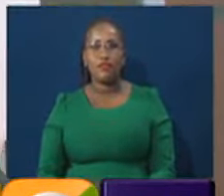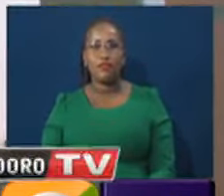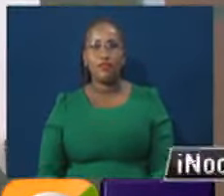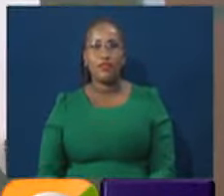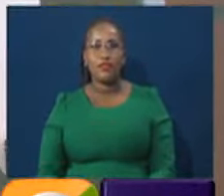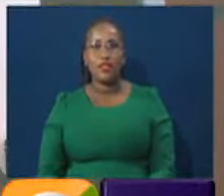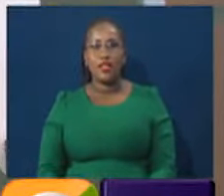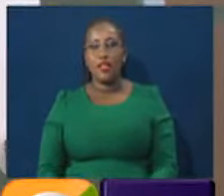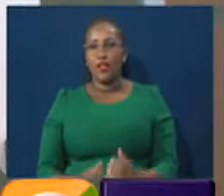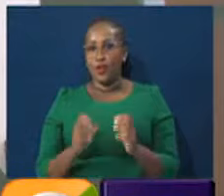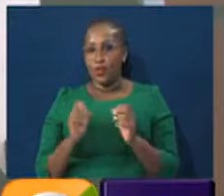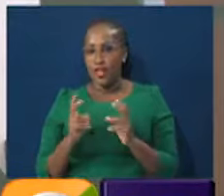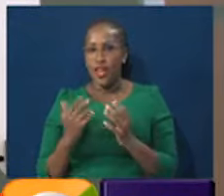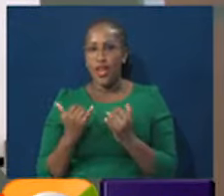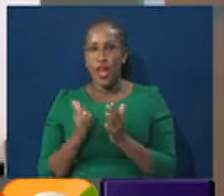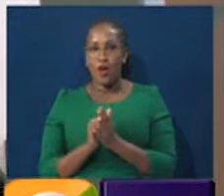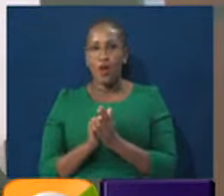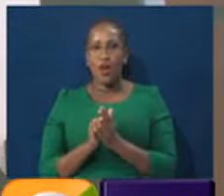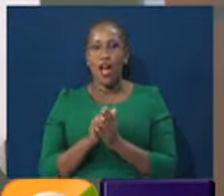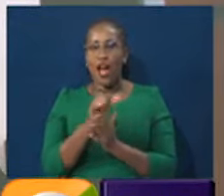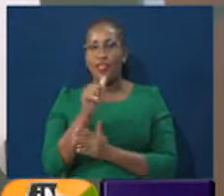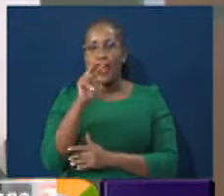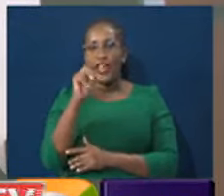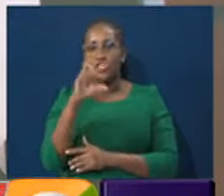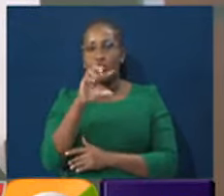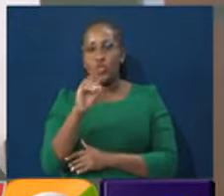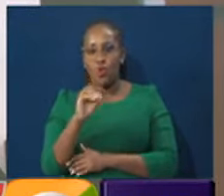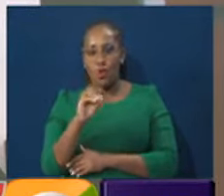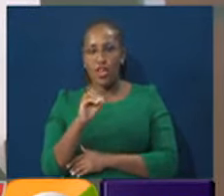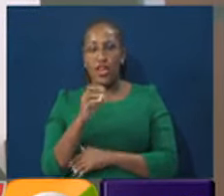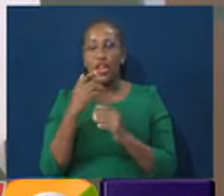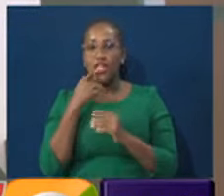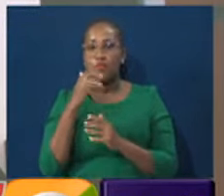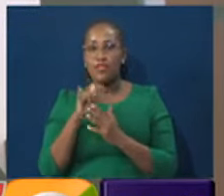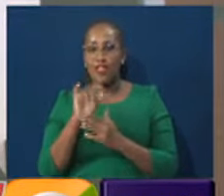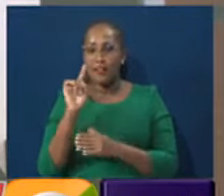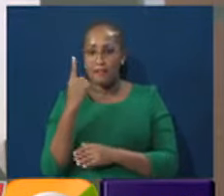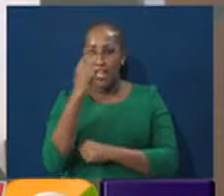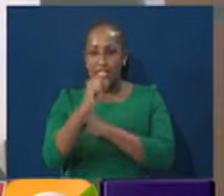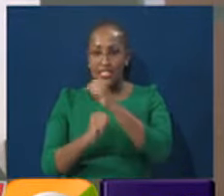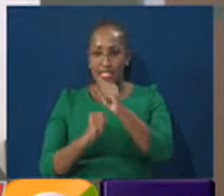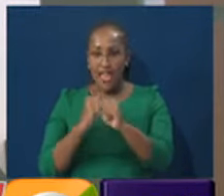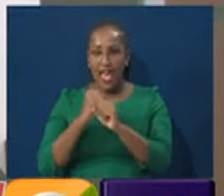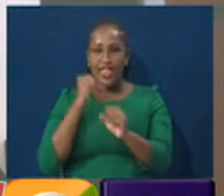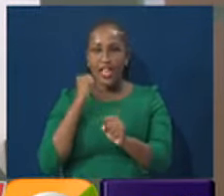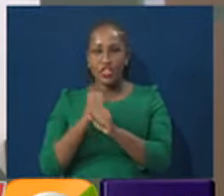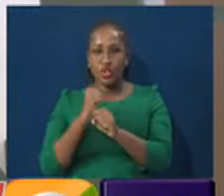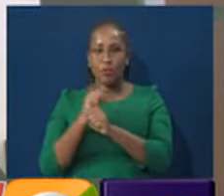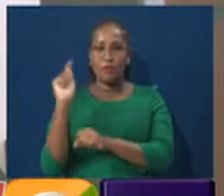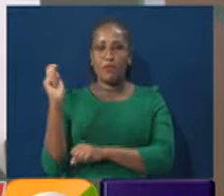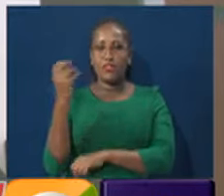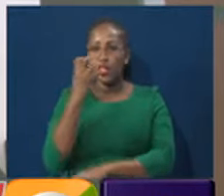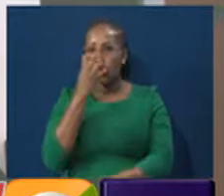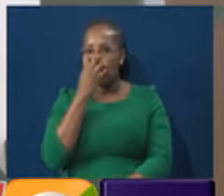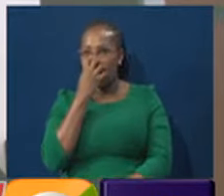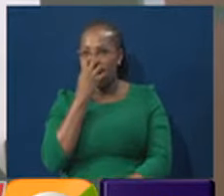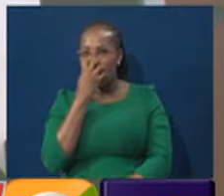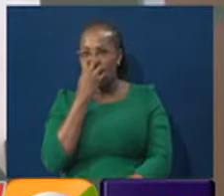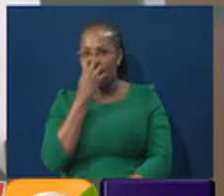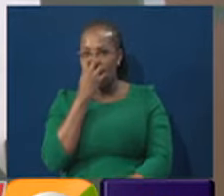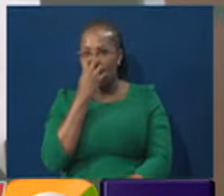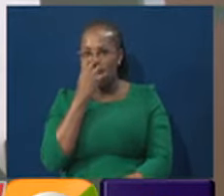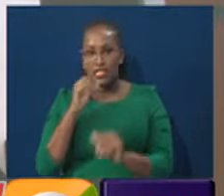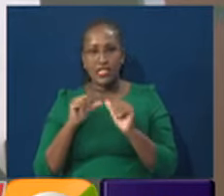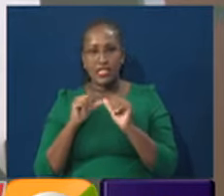Na mtazamaji, nayo mashirika sio ya kiserikali sasa yanasema kwamba mwaka wa kwanza wa utendakazi wa Rais William Ruto haujaridhisha